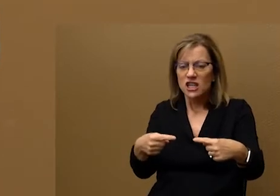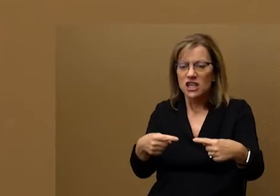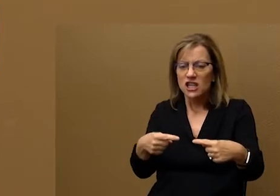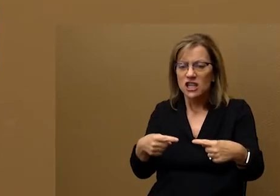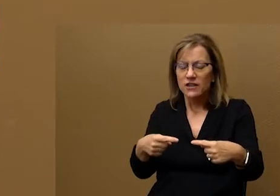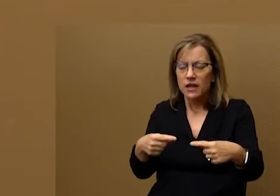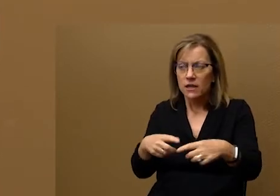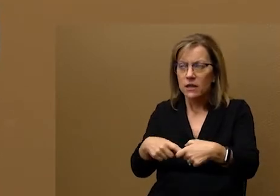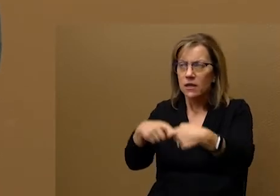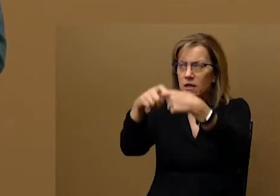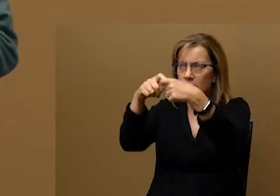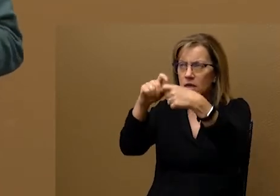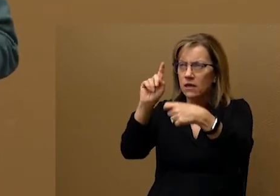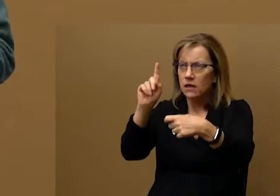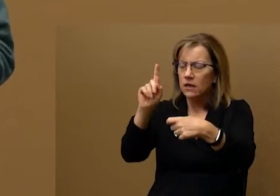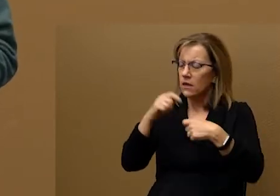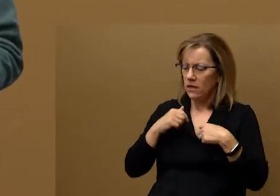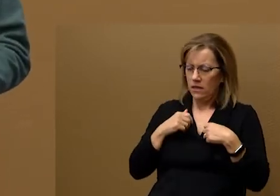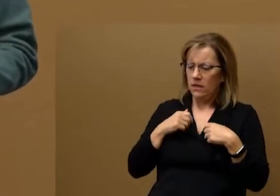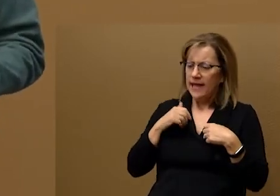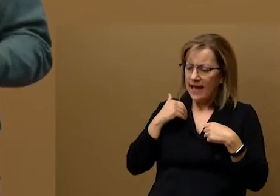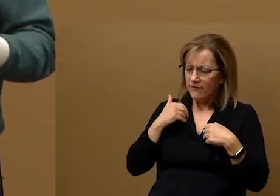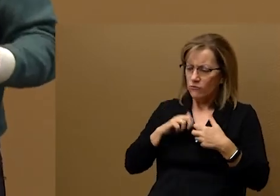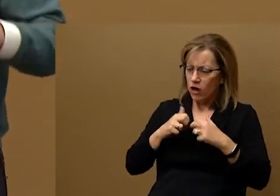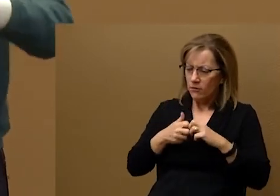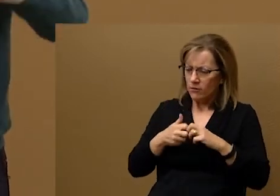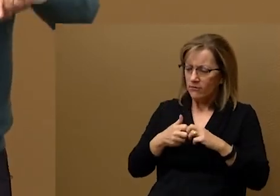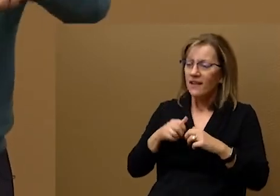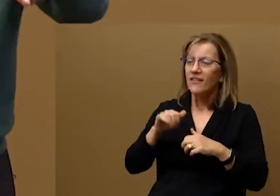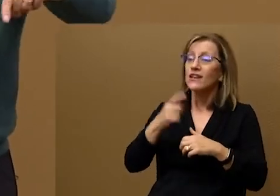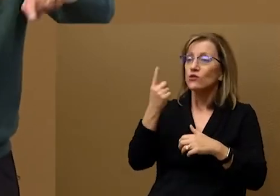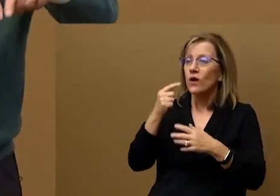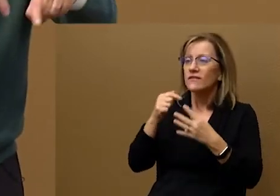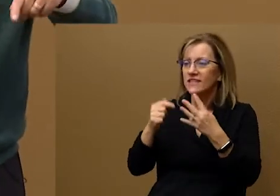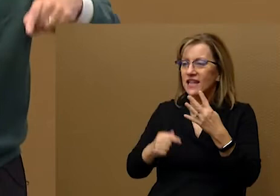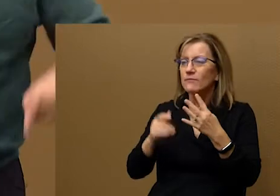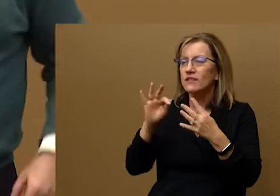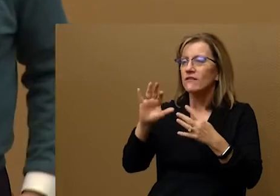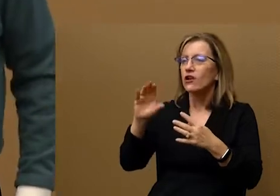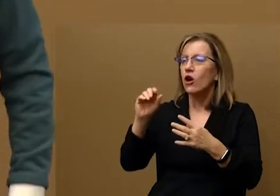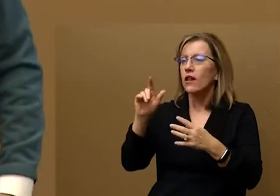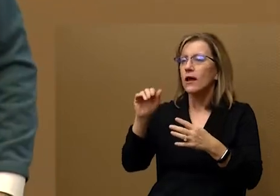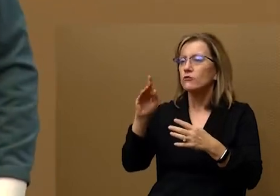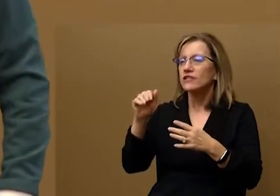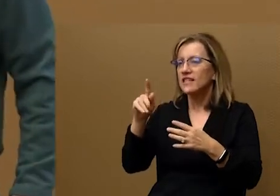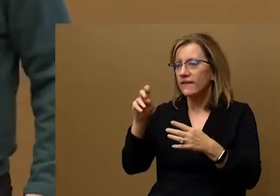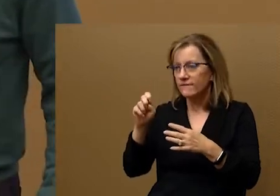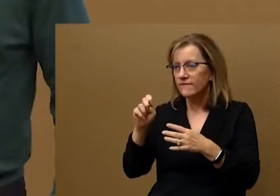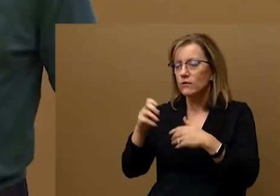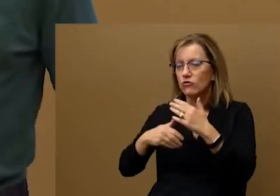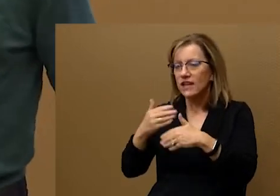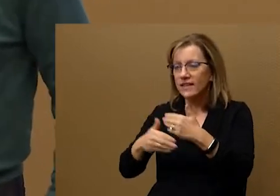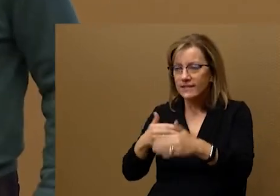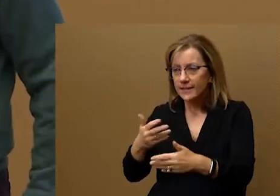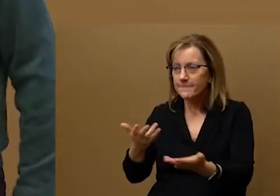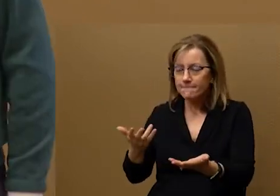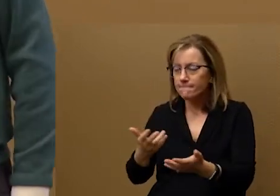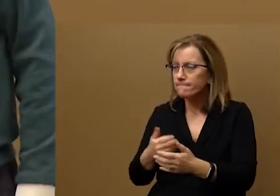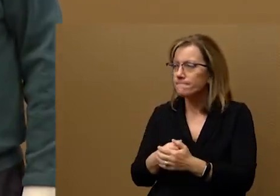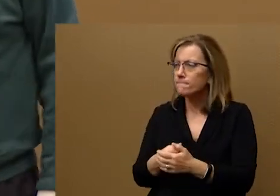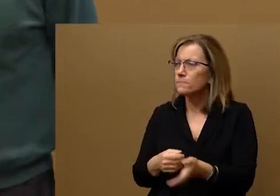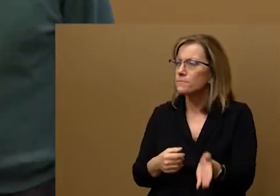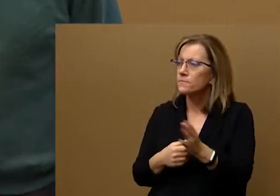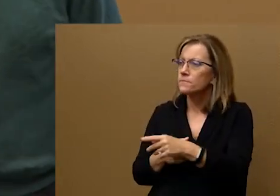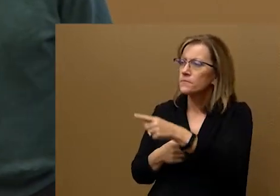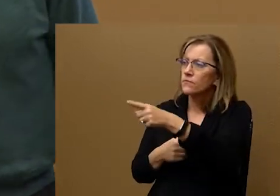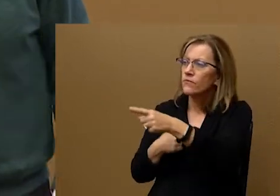oh, we have a problem. And that's, in fact, one of the steps of collaborative problem solving. Yes? I'm in